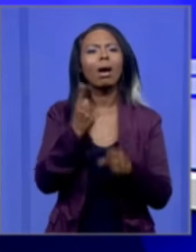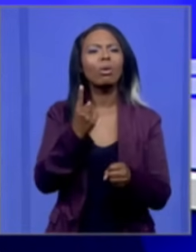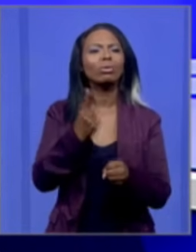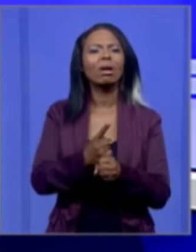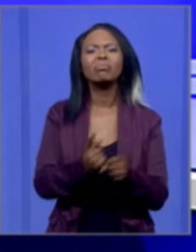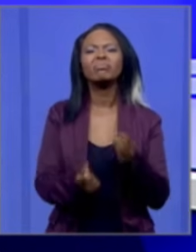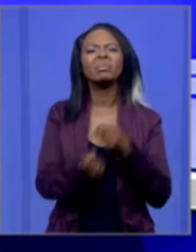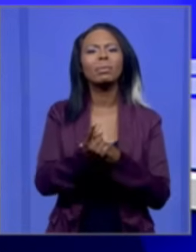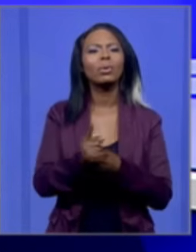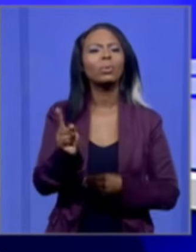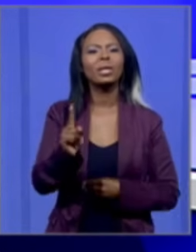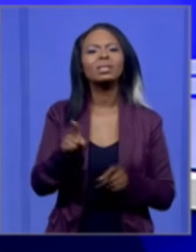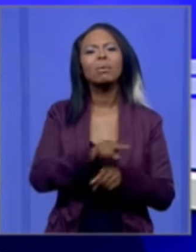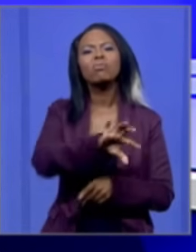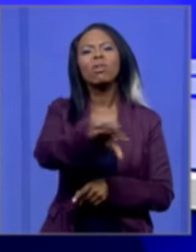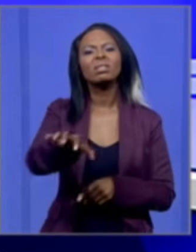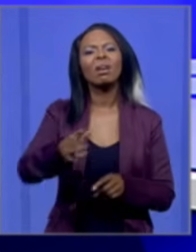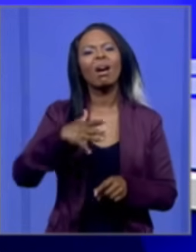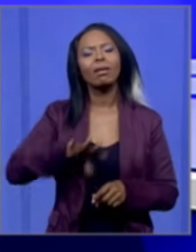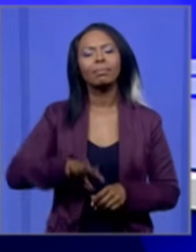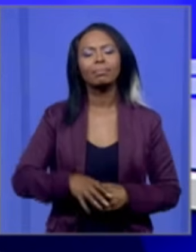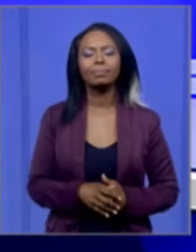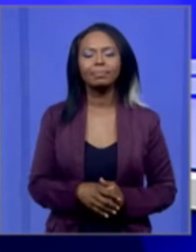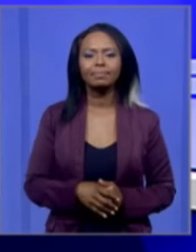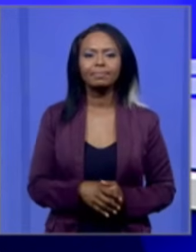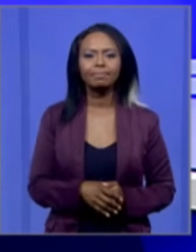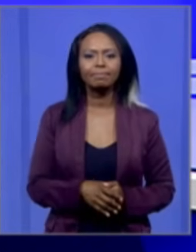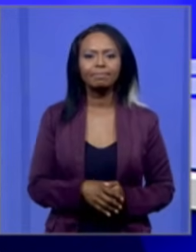le ditikologo tše dingwe ka nageng.